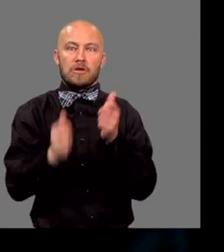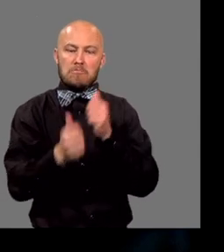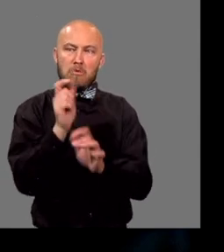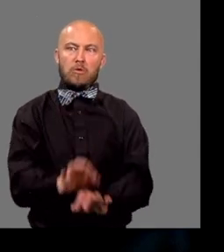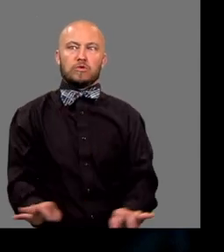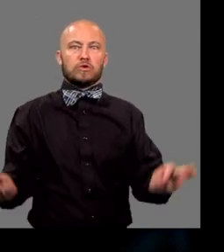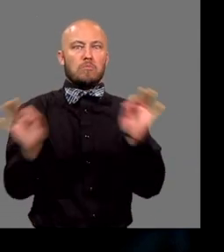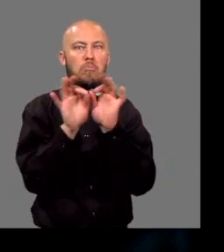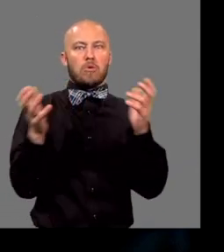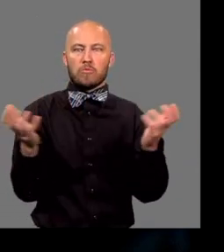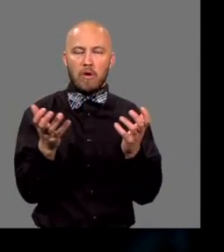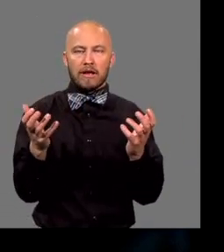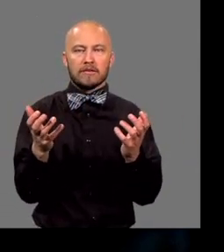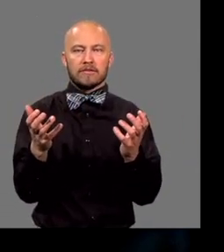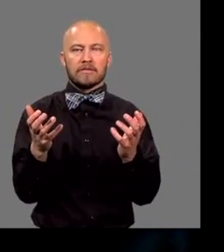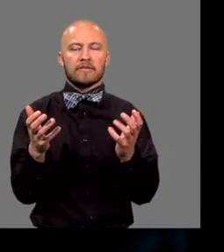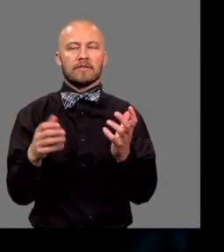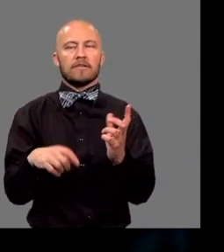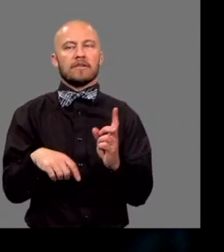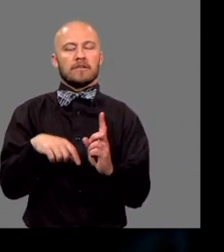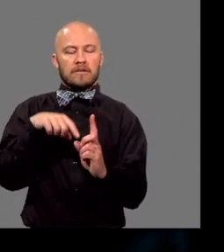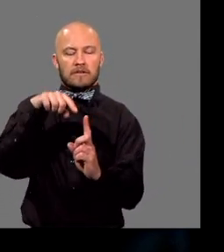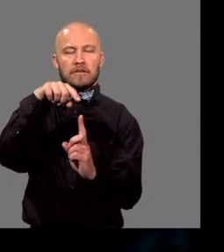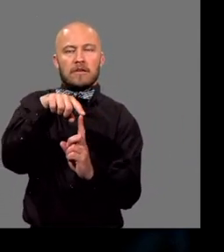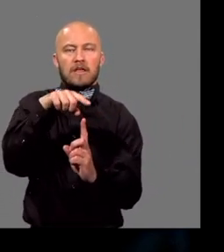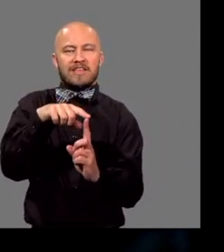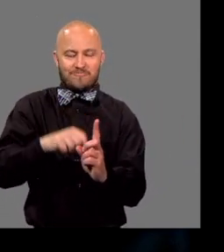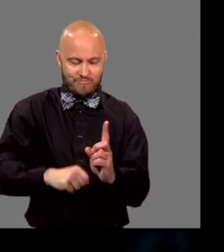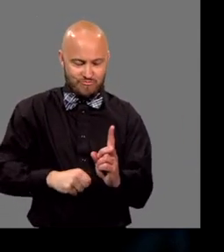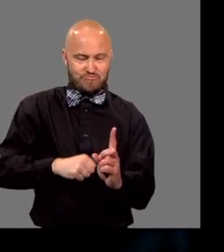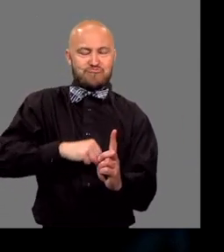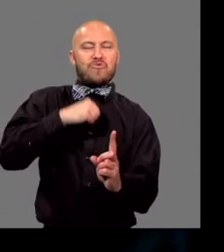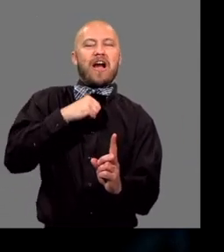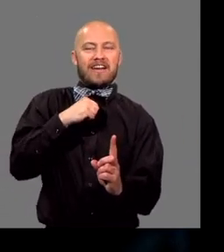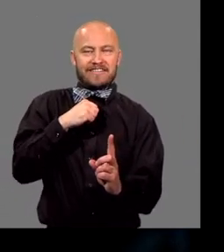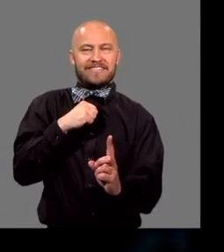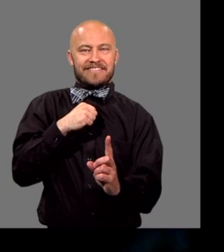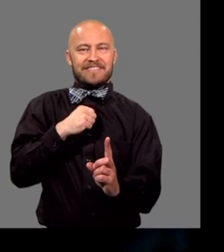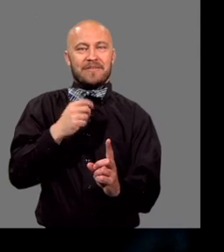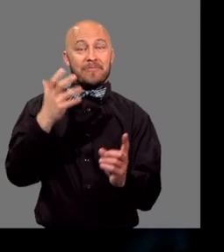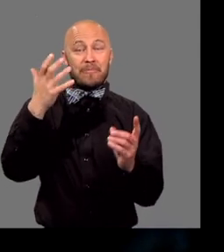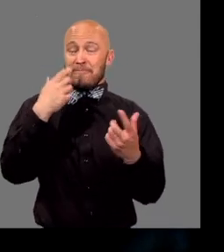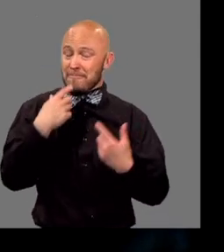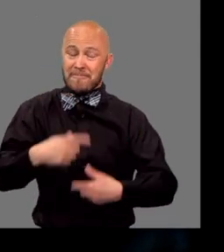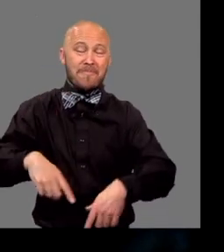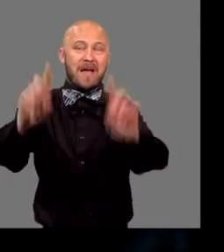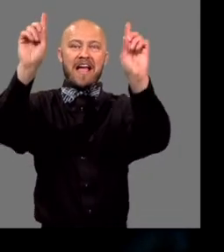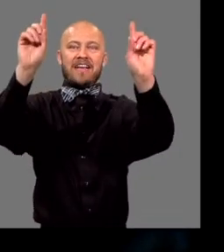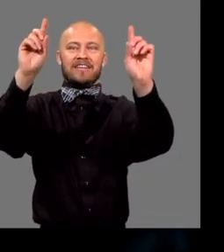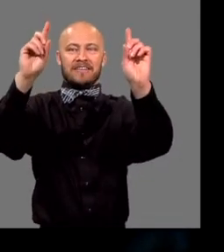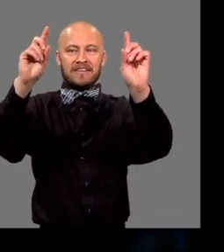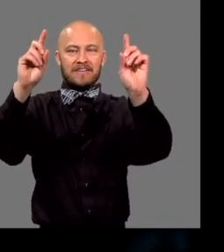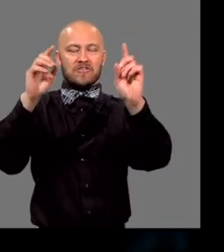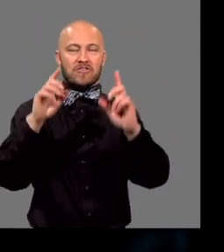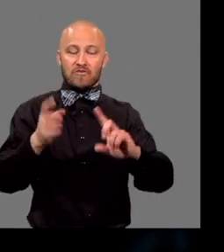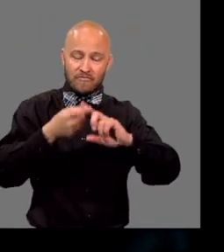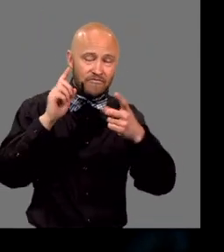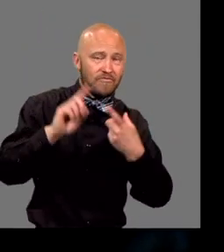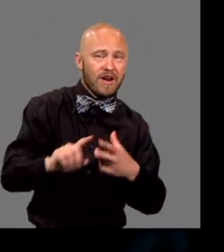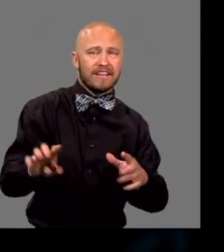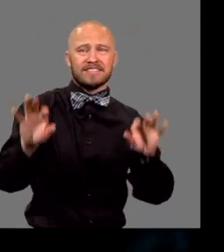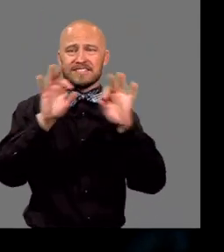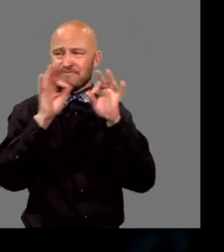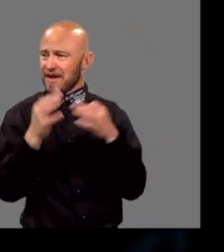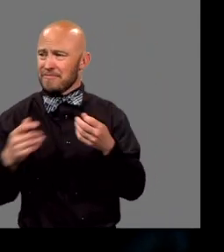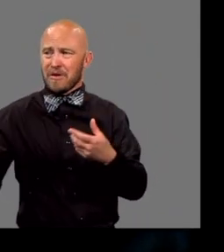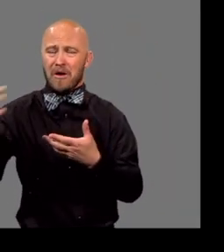graduation is still present at this one. And it is the pride you should feel in your accomplishment, a pride that is shared by your families